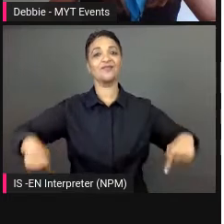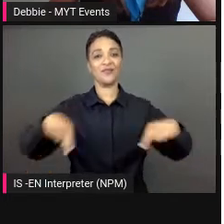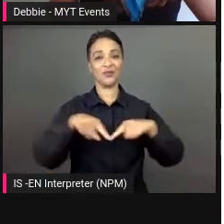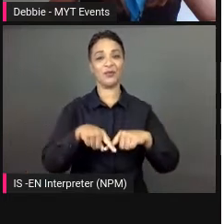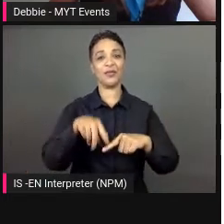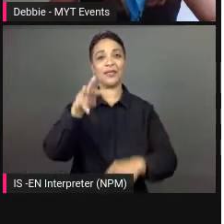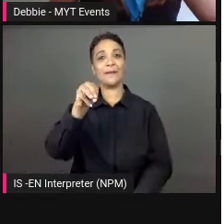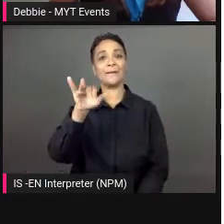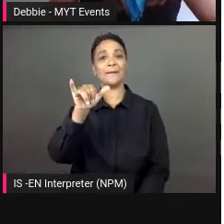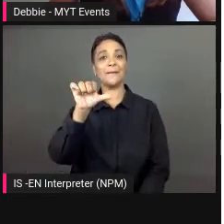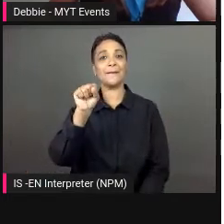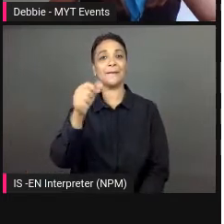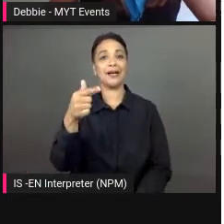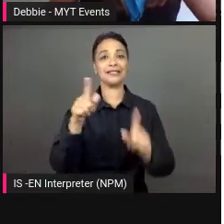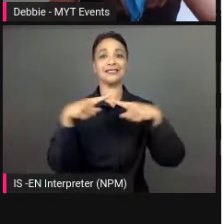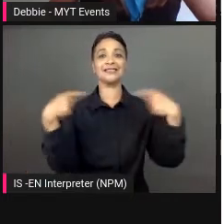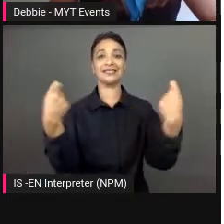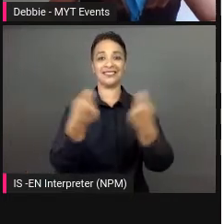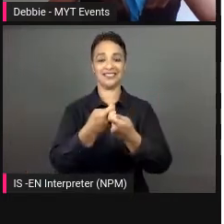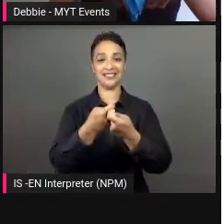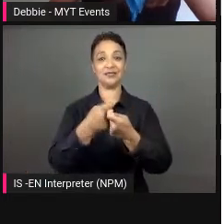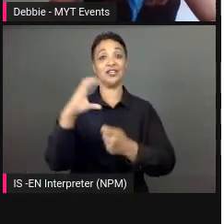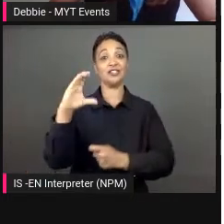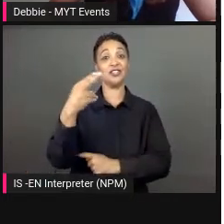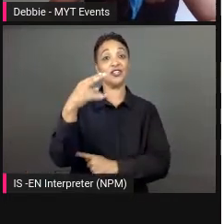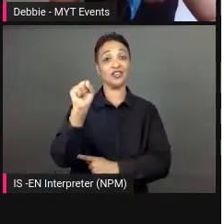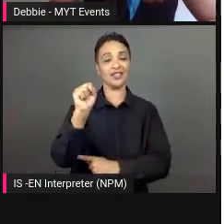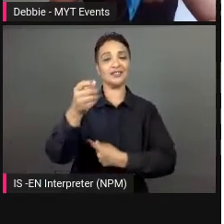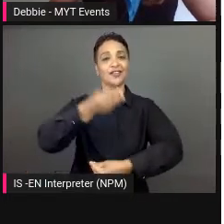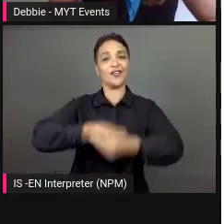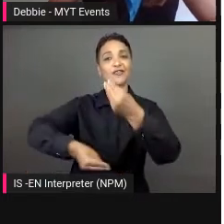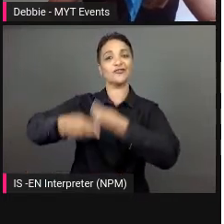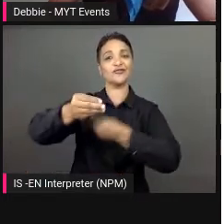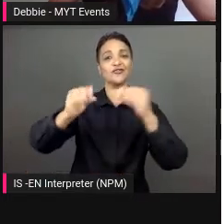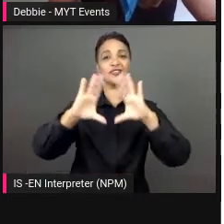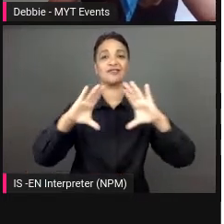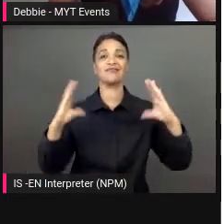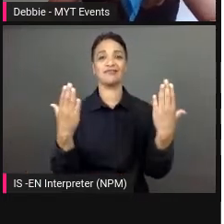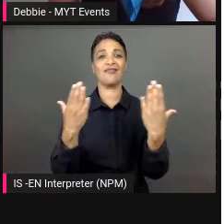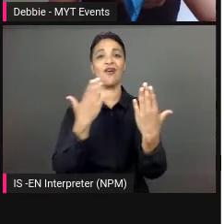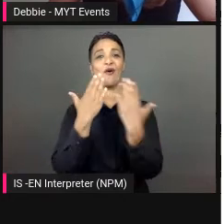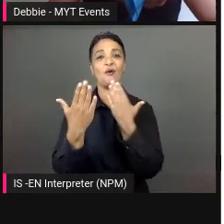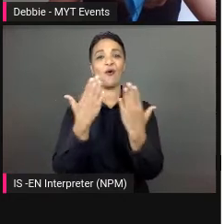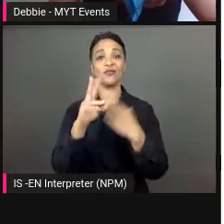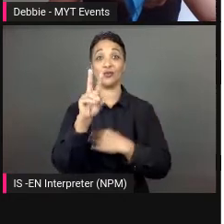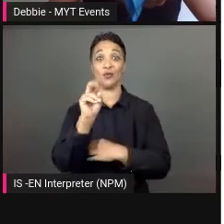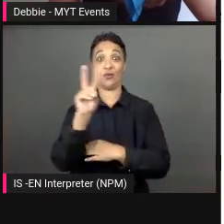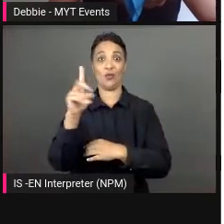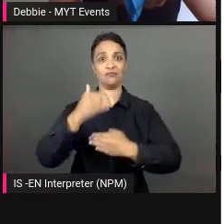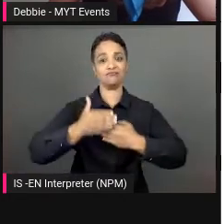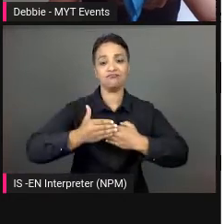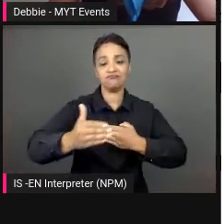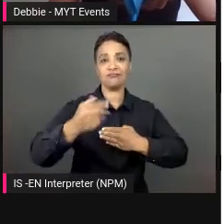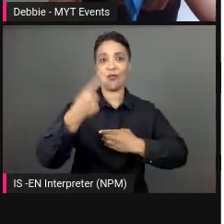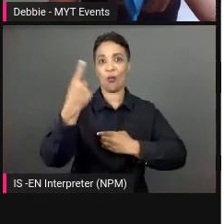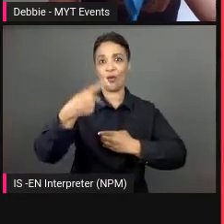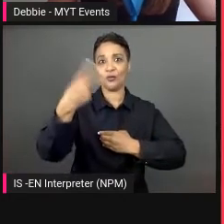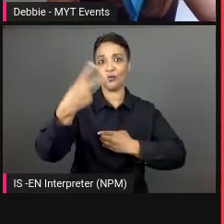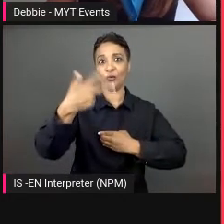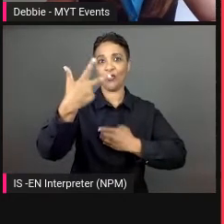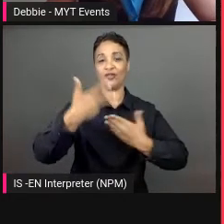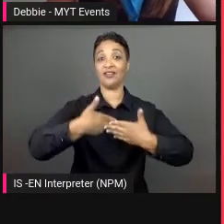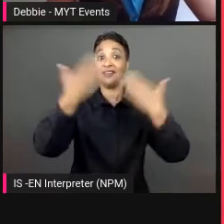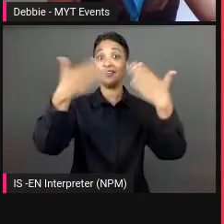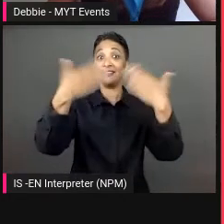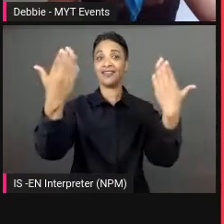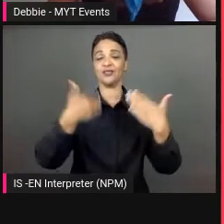Exchange Conference 2021. We are very much looking forward to supporting you over the next few days. We're